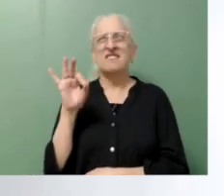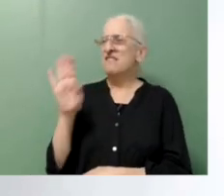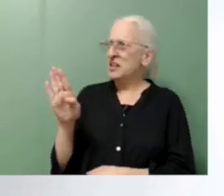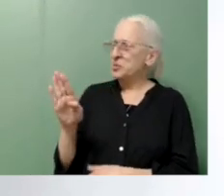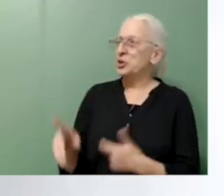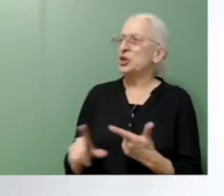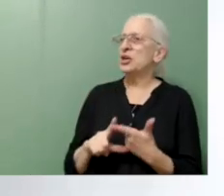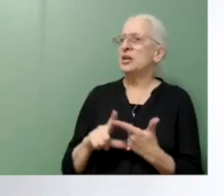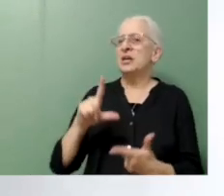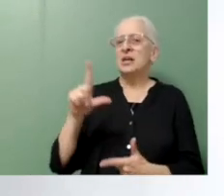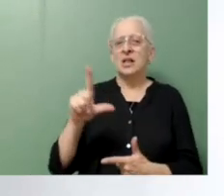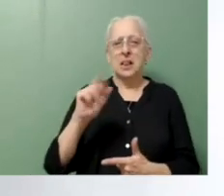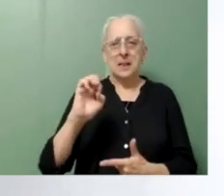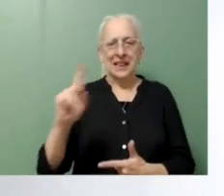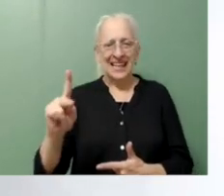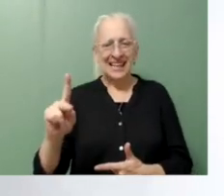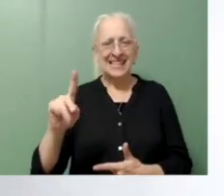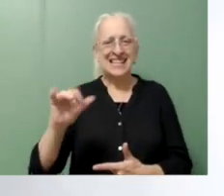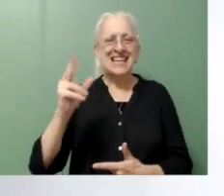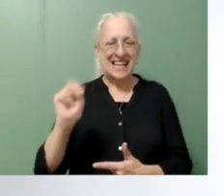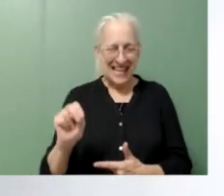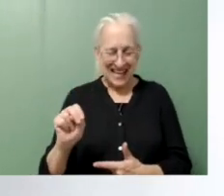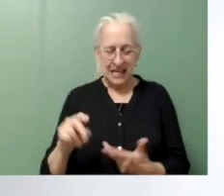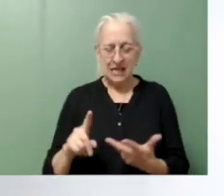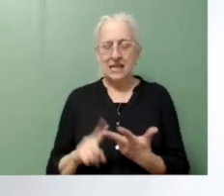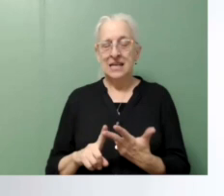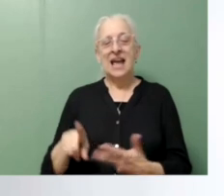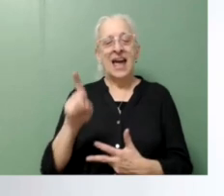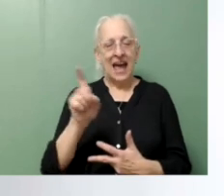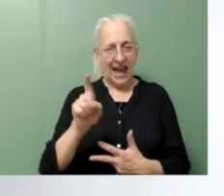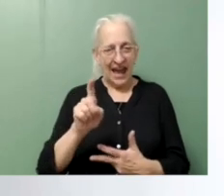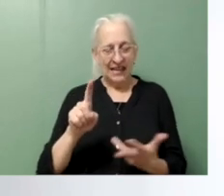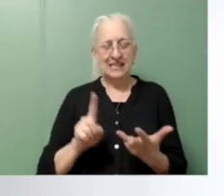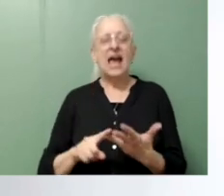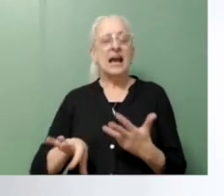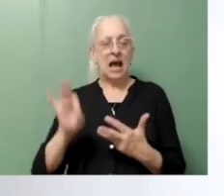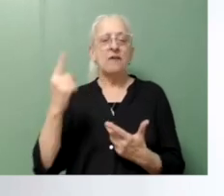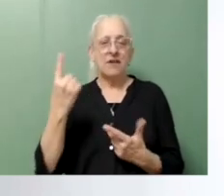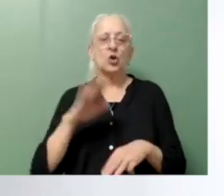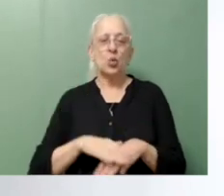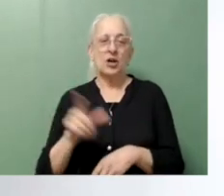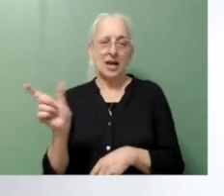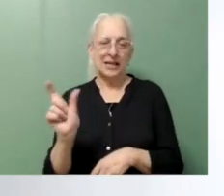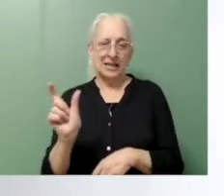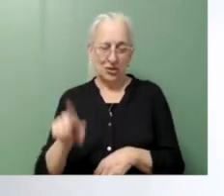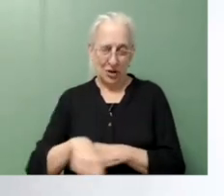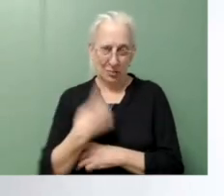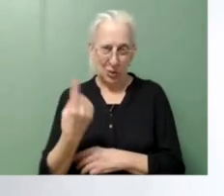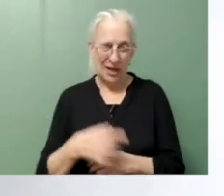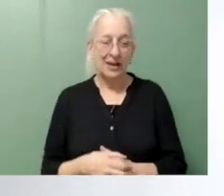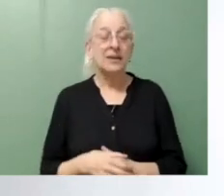LinkedIn, X, and I saw one on Instagram today. So if you're on social media, you can